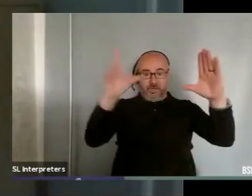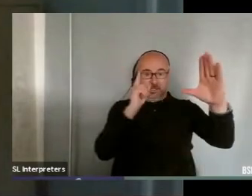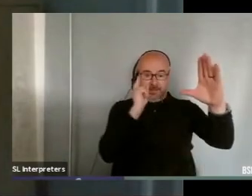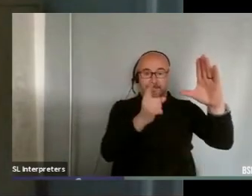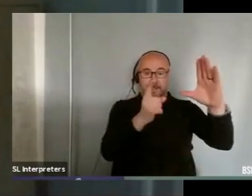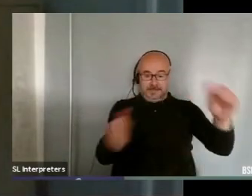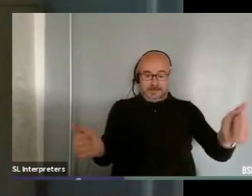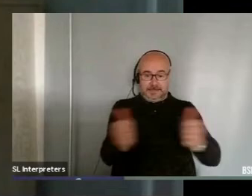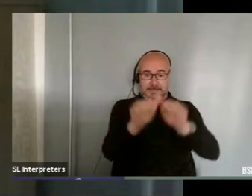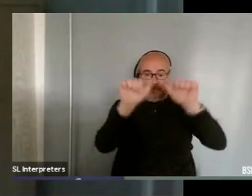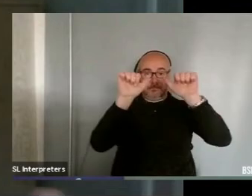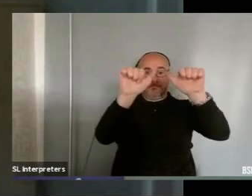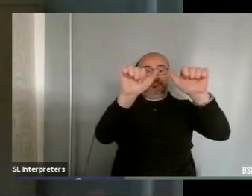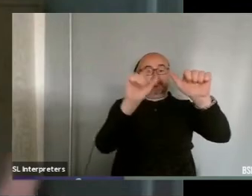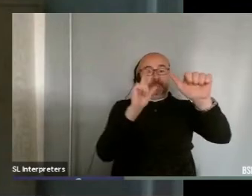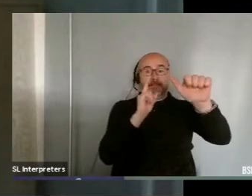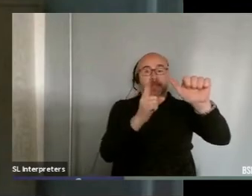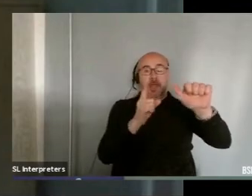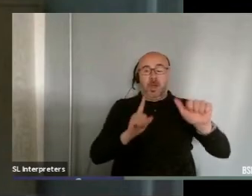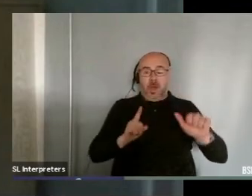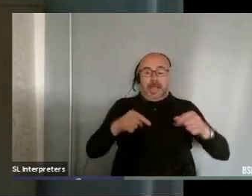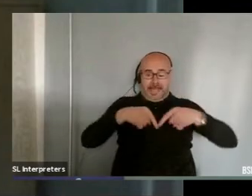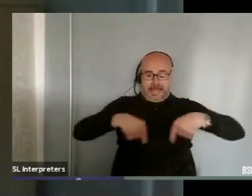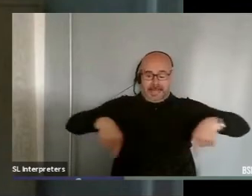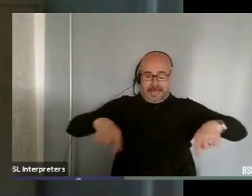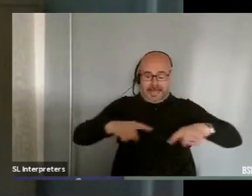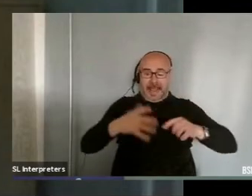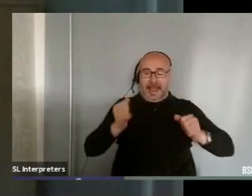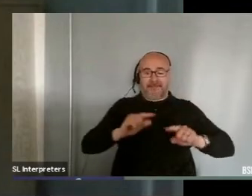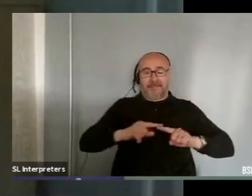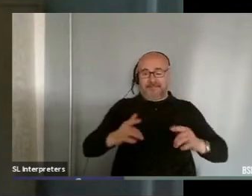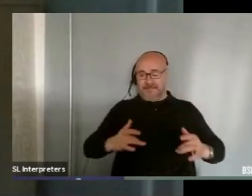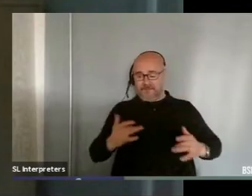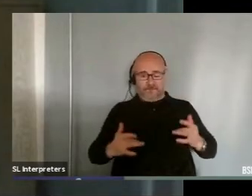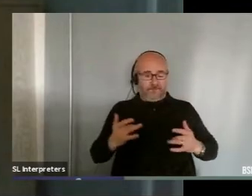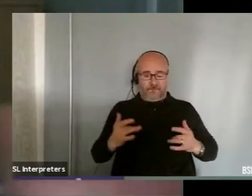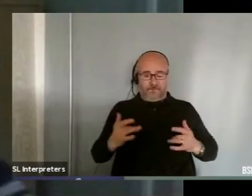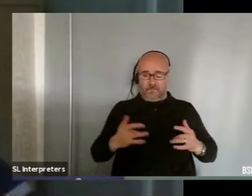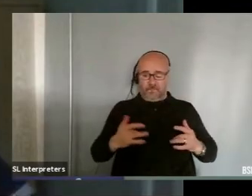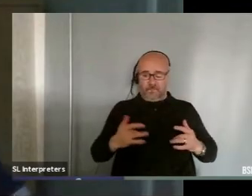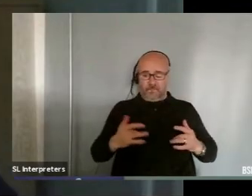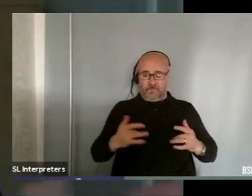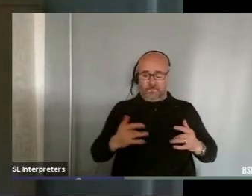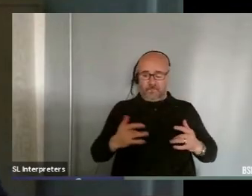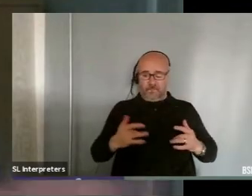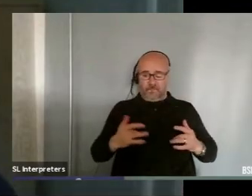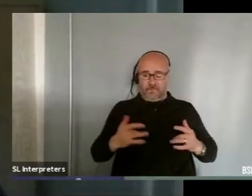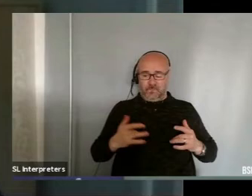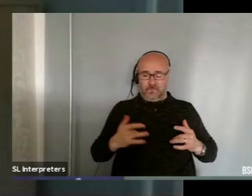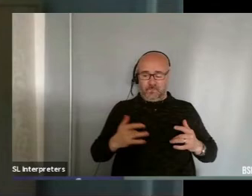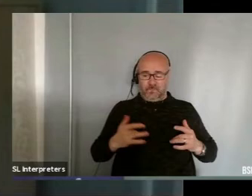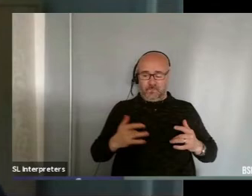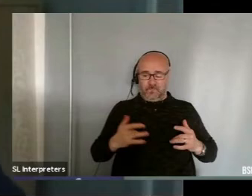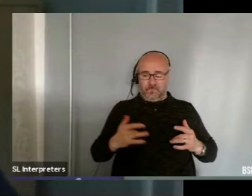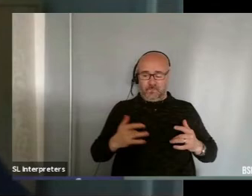for everybody. Do you know what I mean? We don't need to be sort of allowing ourselves to be either split or dispersed by